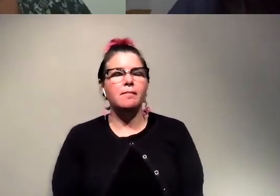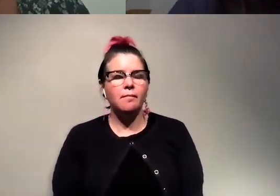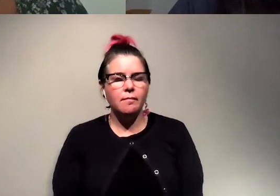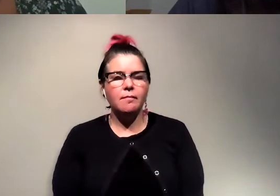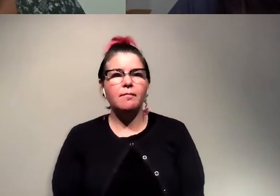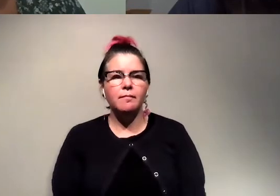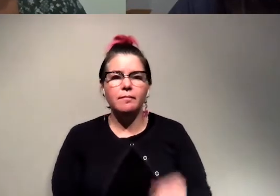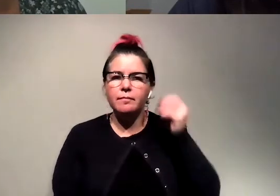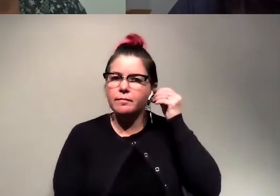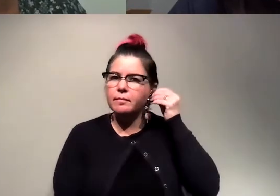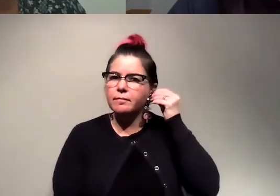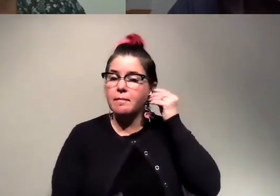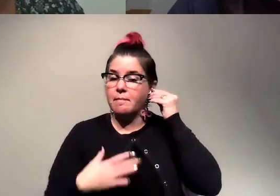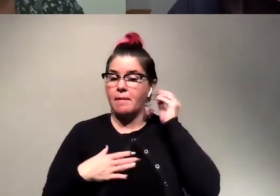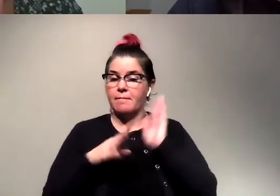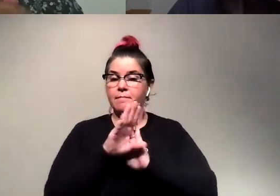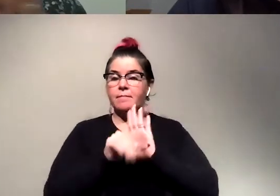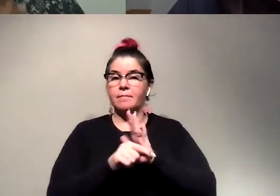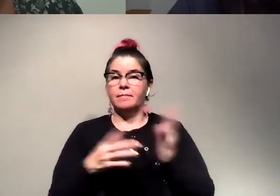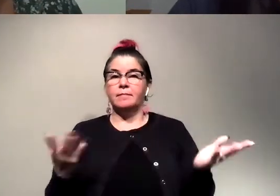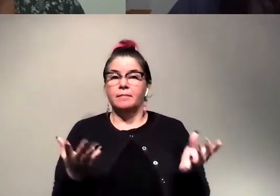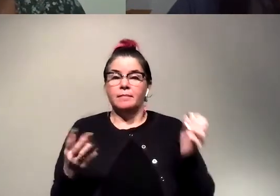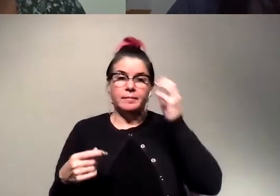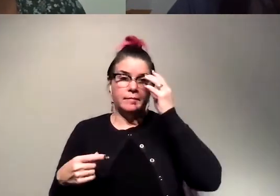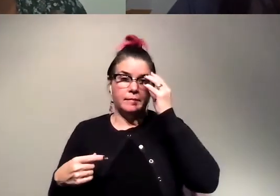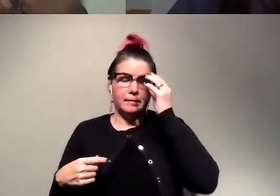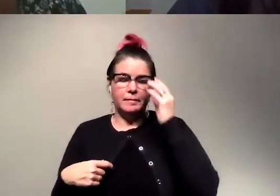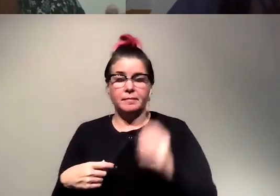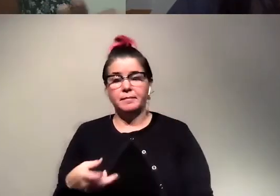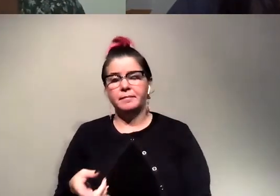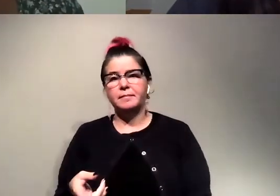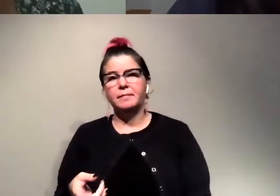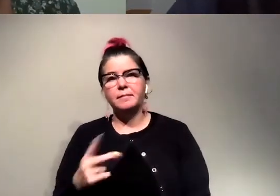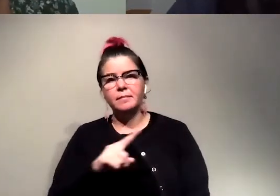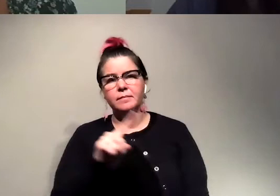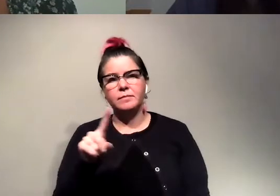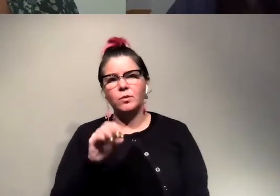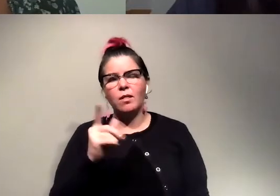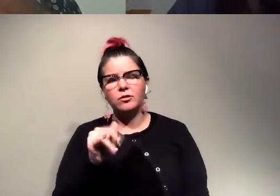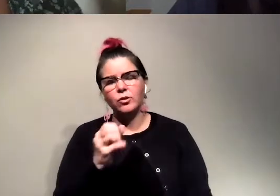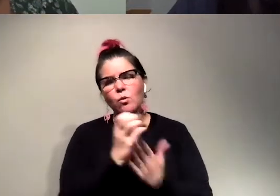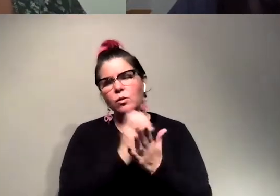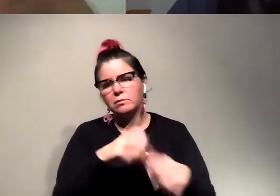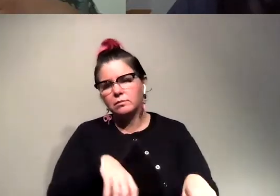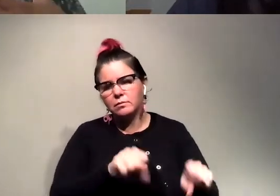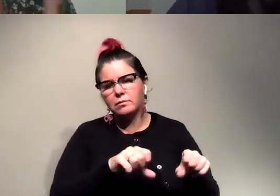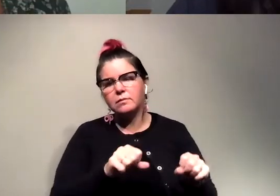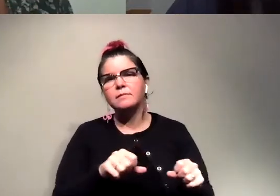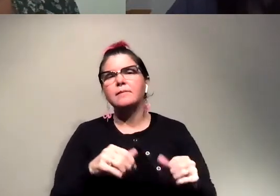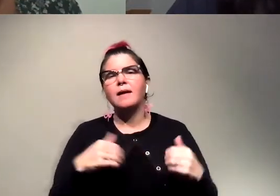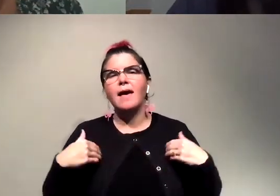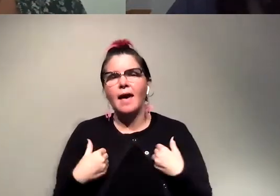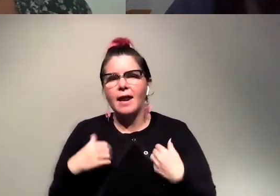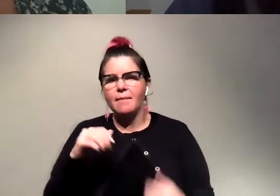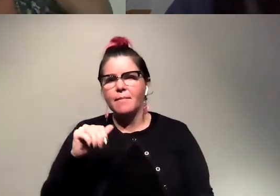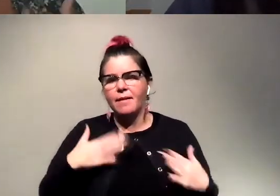So my background is that I've done a couple of zoology courses, animal anatomy courses